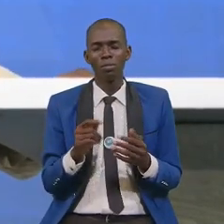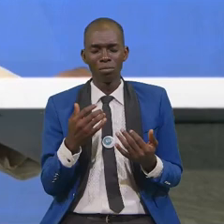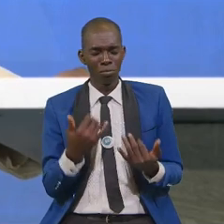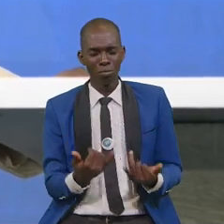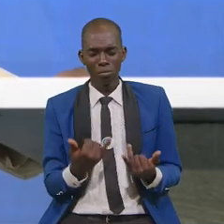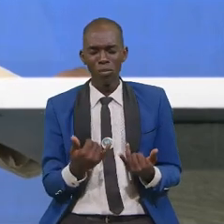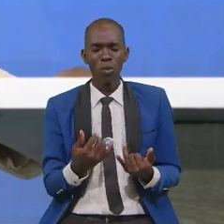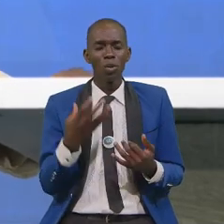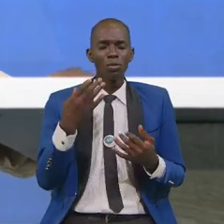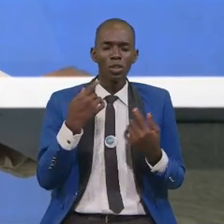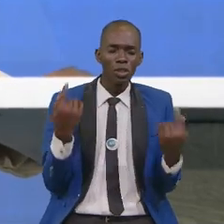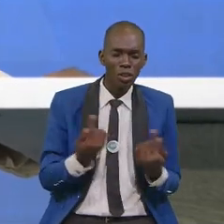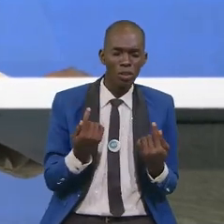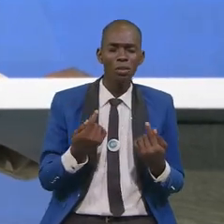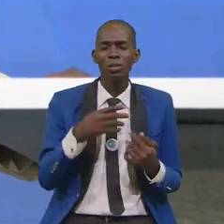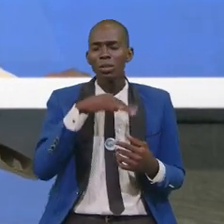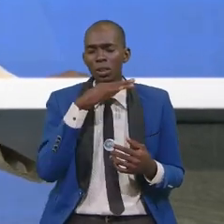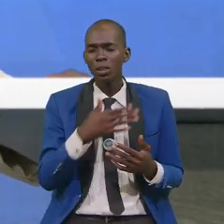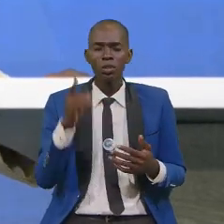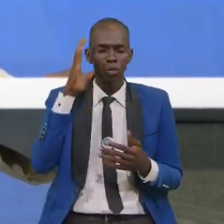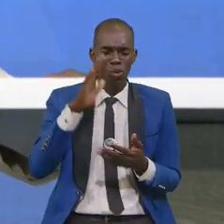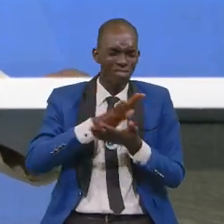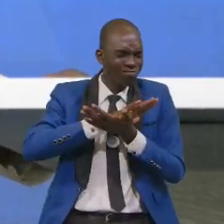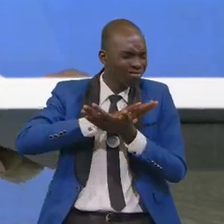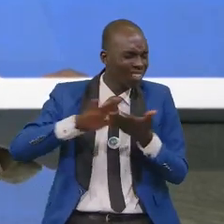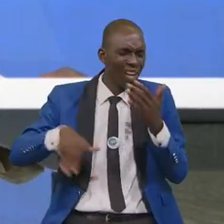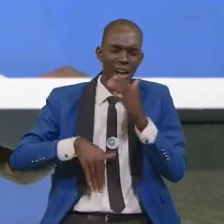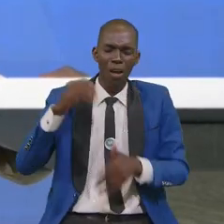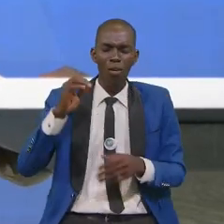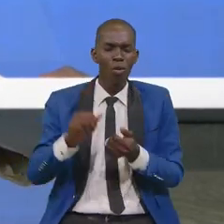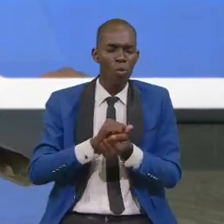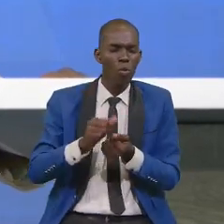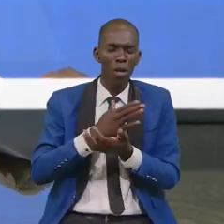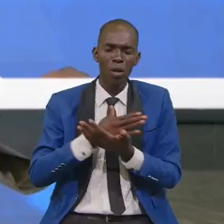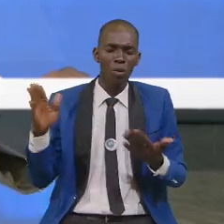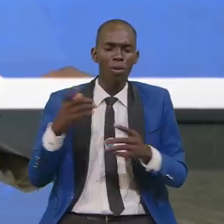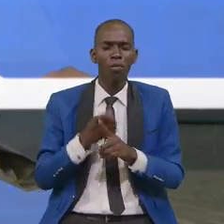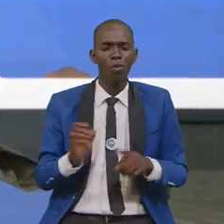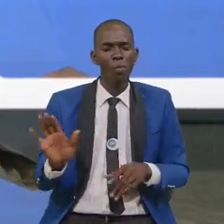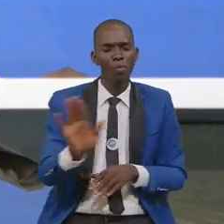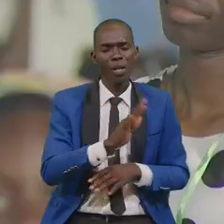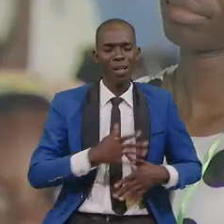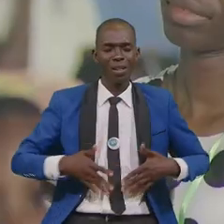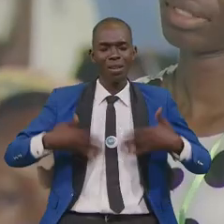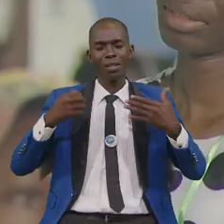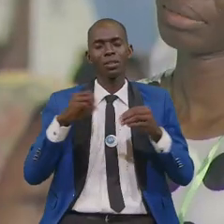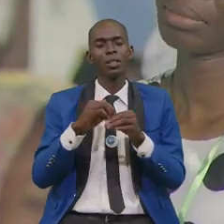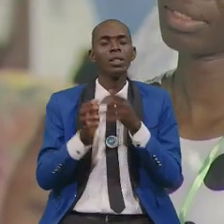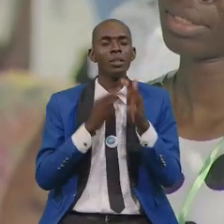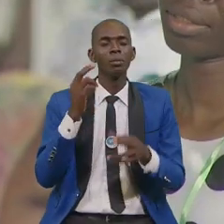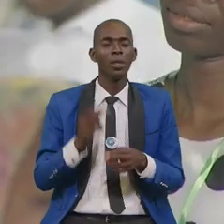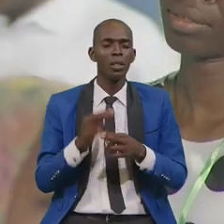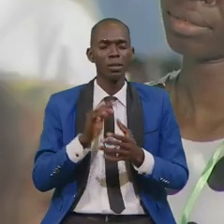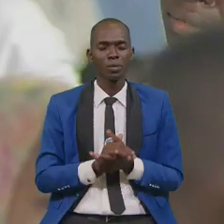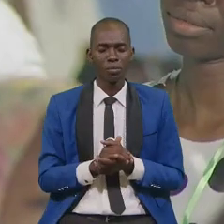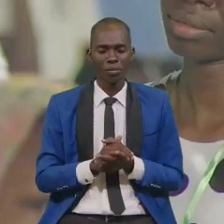you cleanse away and wipe out and wash away from their lives in Jesus' name.